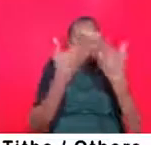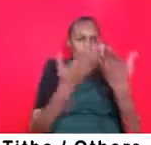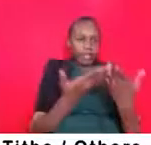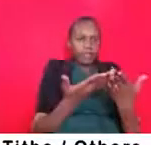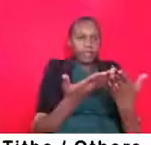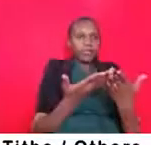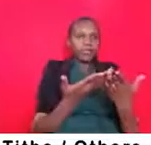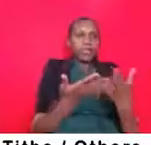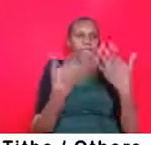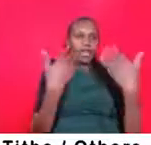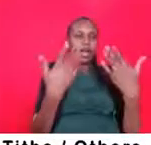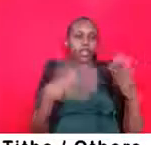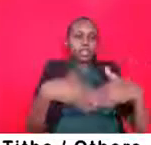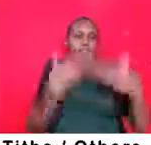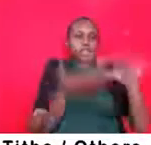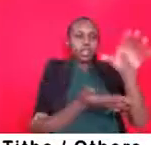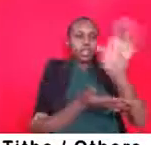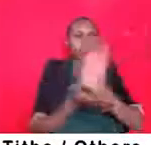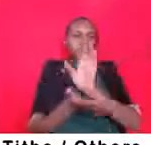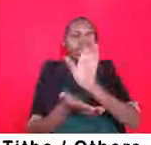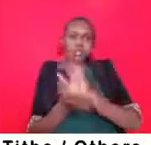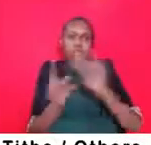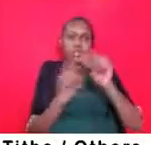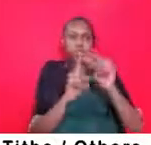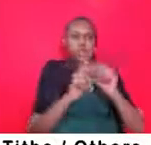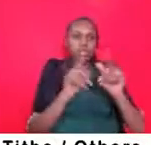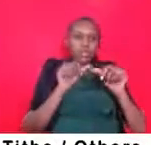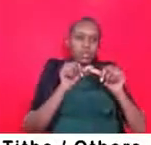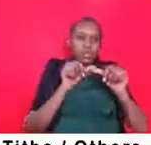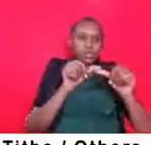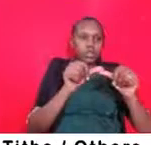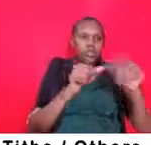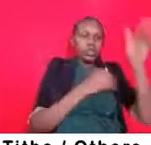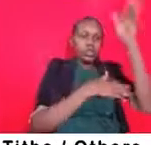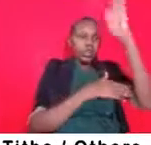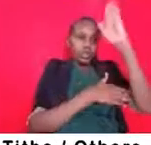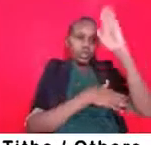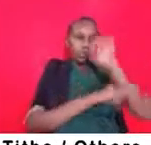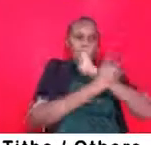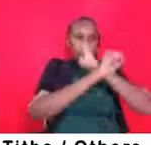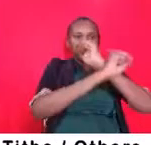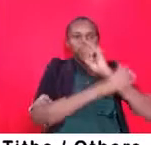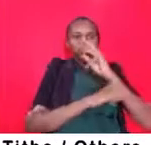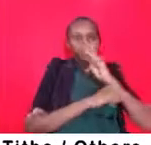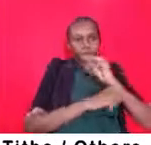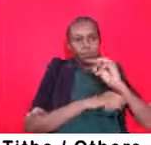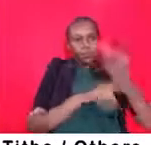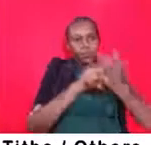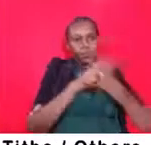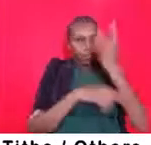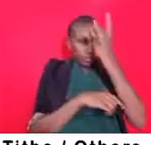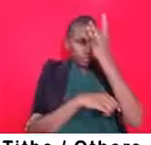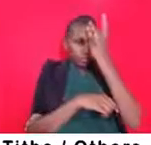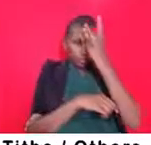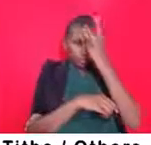their hands to give unto your work. May you continue, dear Father, to protect them from diseases, from all